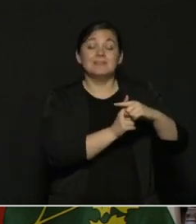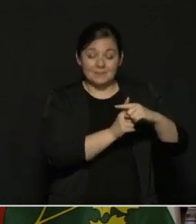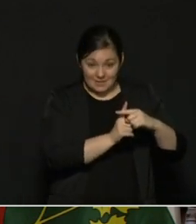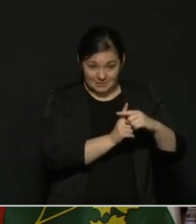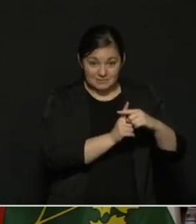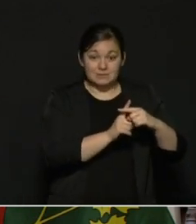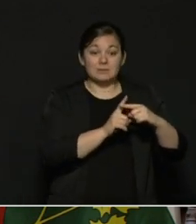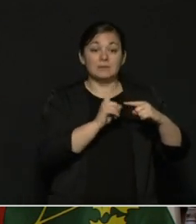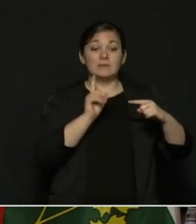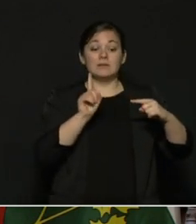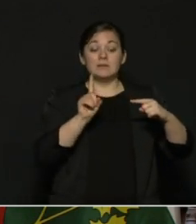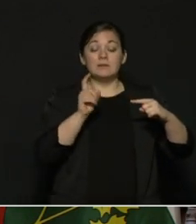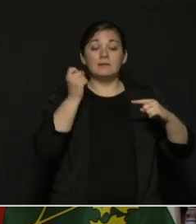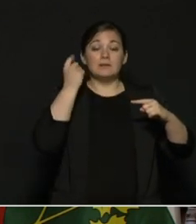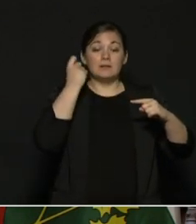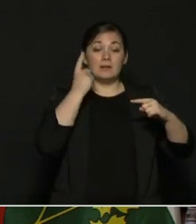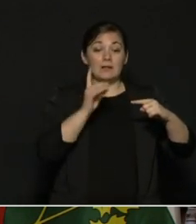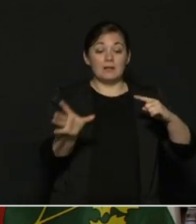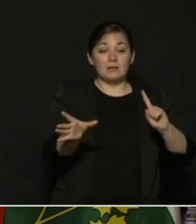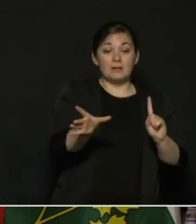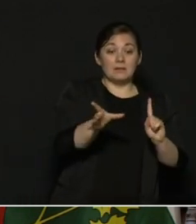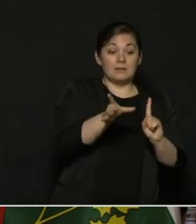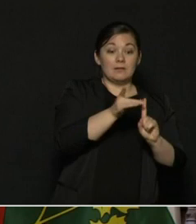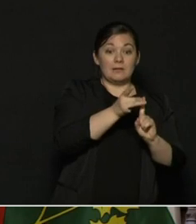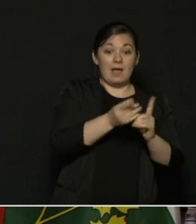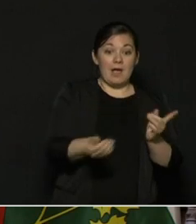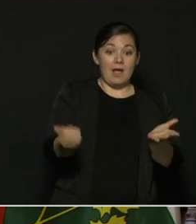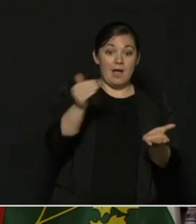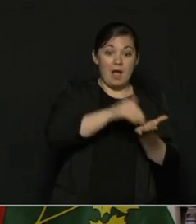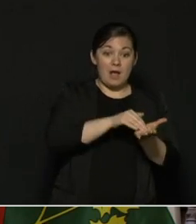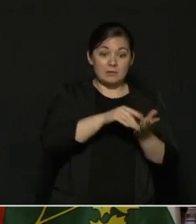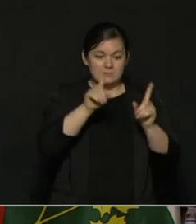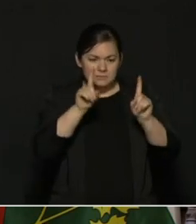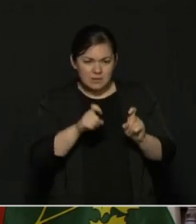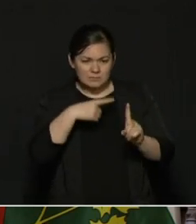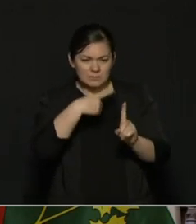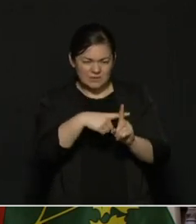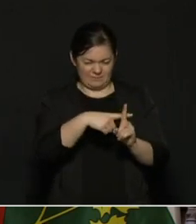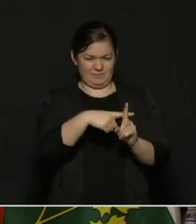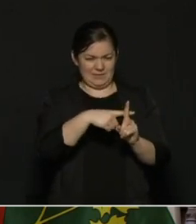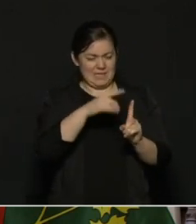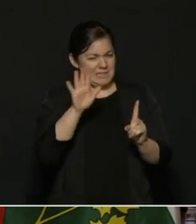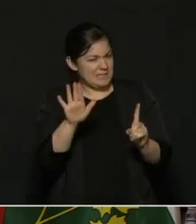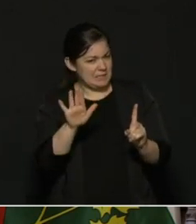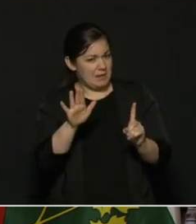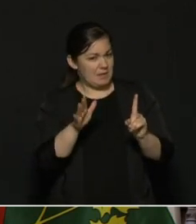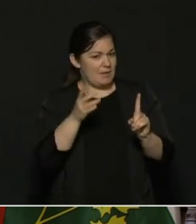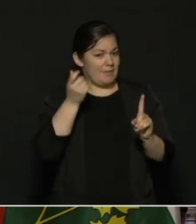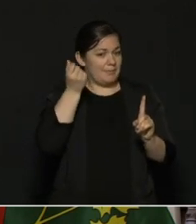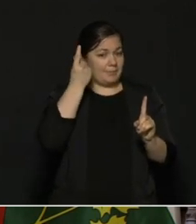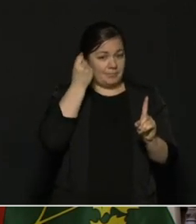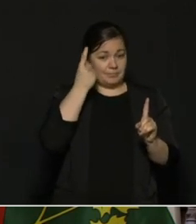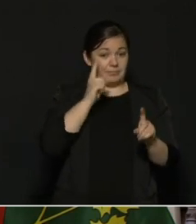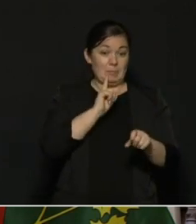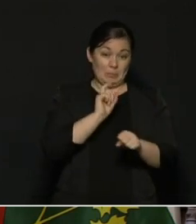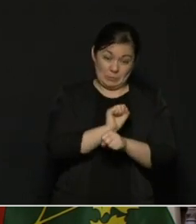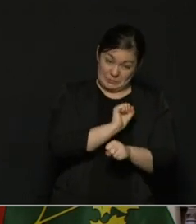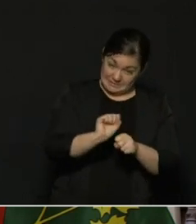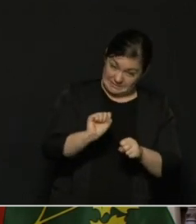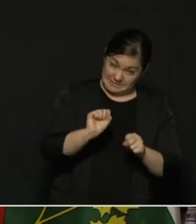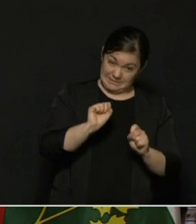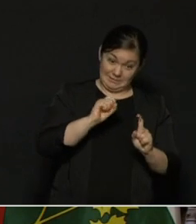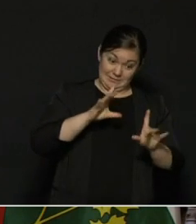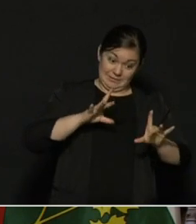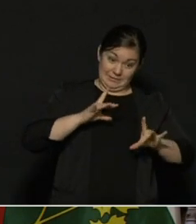and have a second test. What you really want to know is that if a person who was truly infected, and that's harder